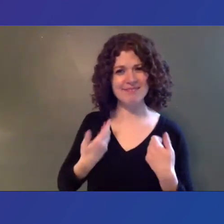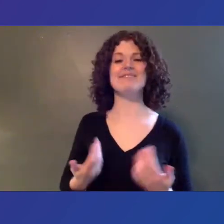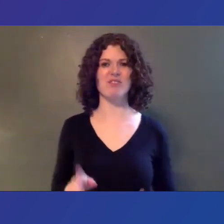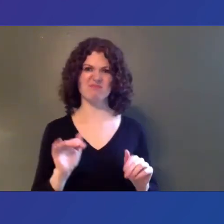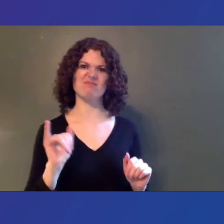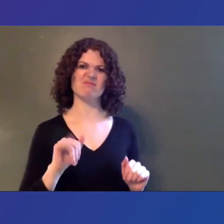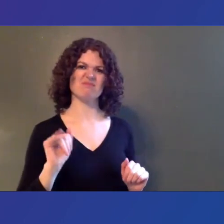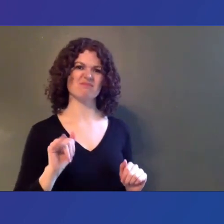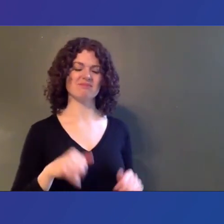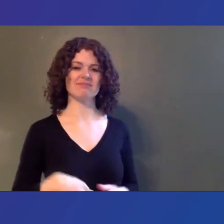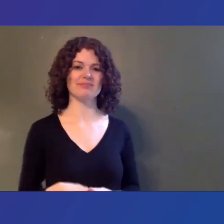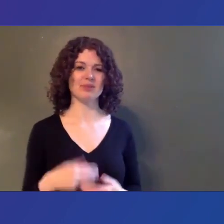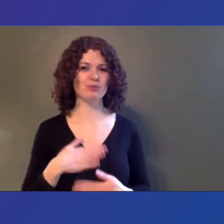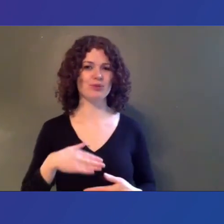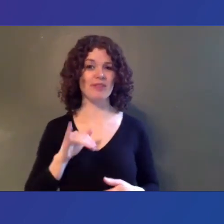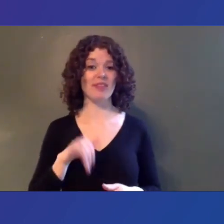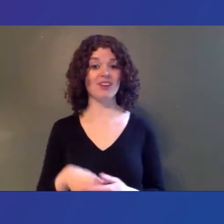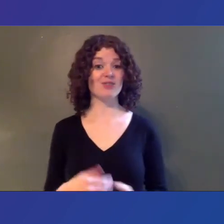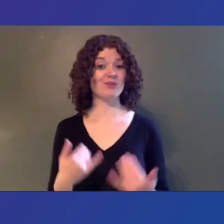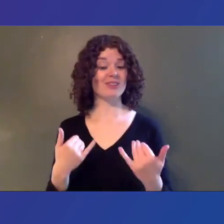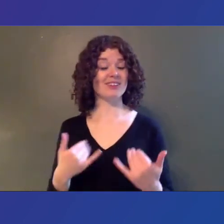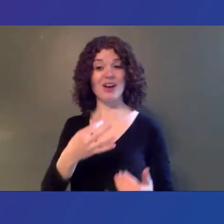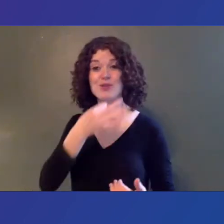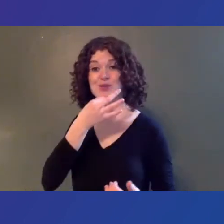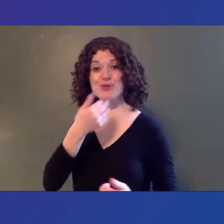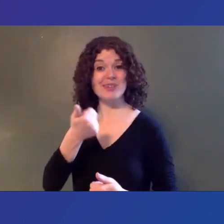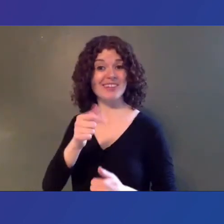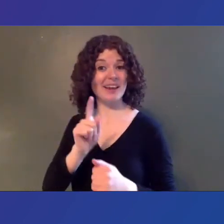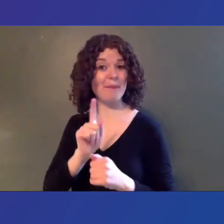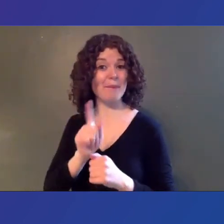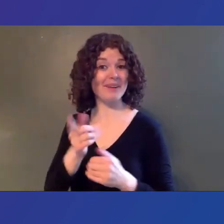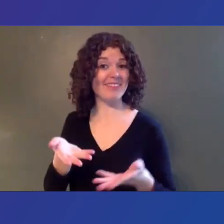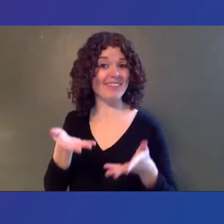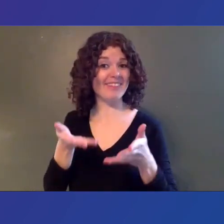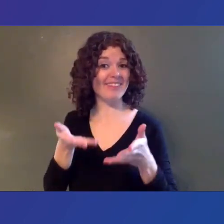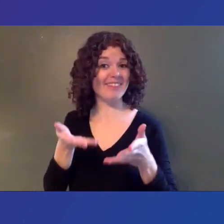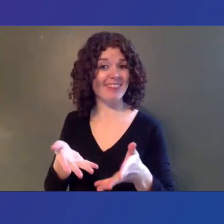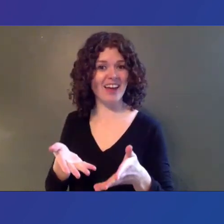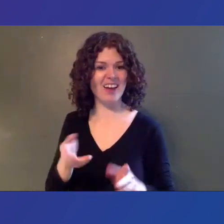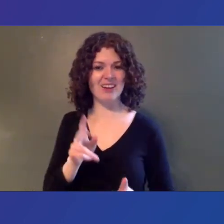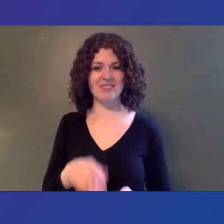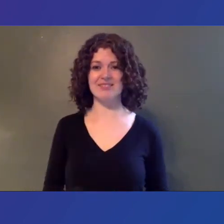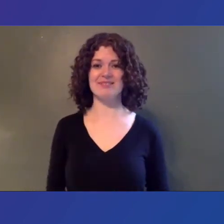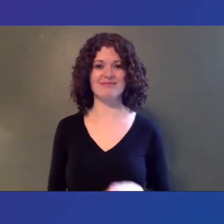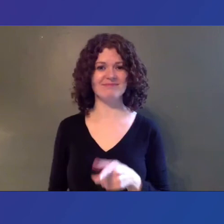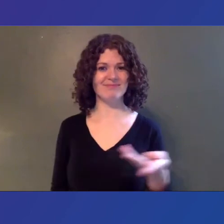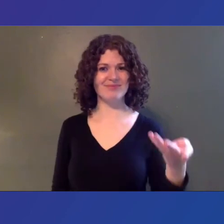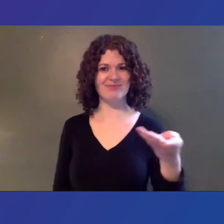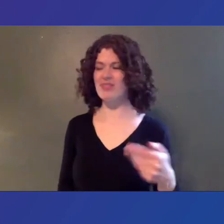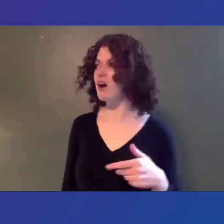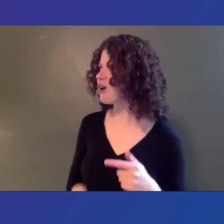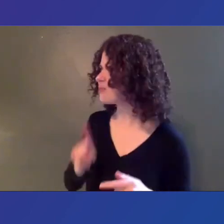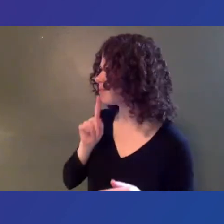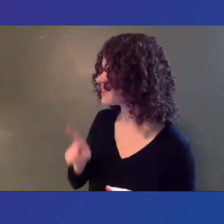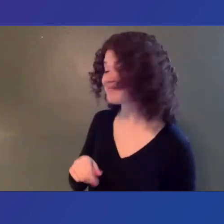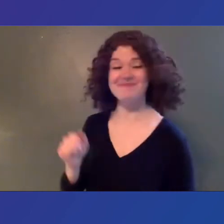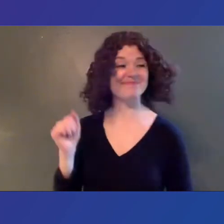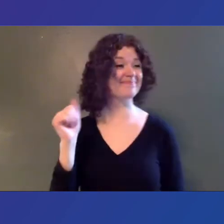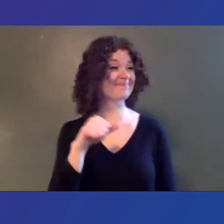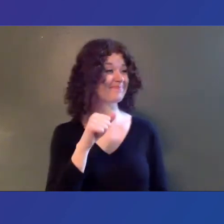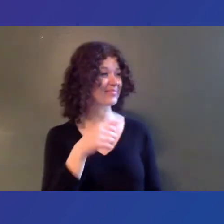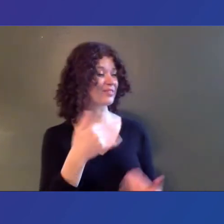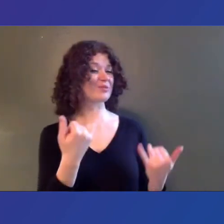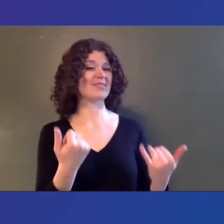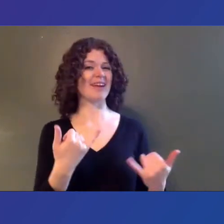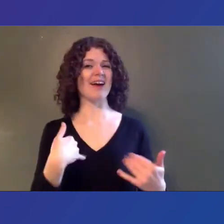from closing. What? Oh, wow. I know, right? But I wanted to leave some time for any questions that are coming through the chat.